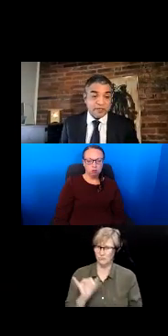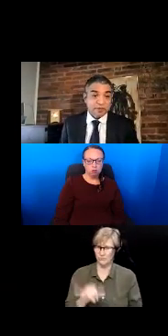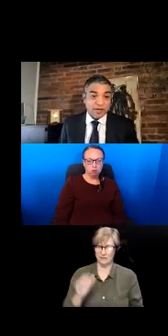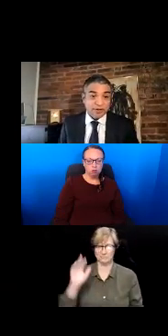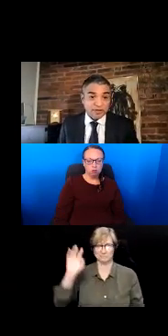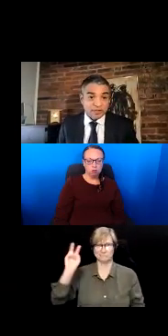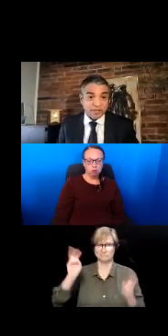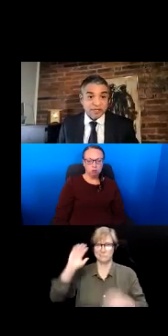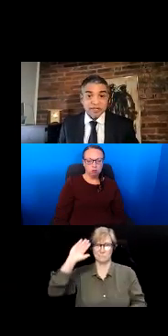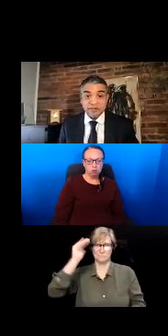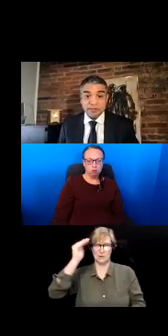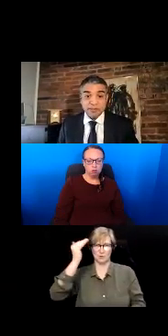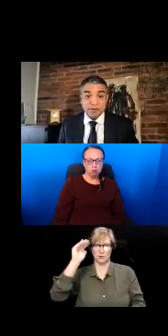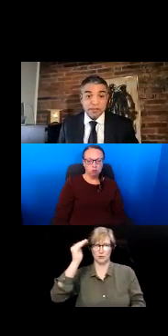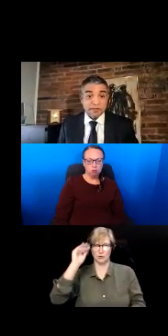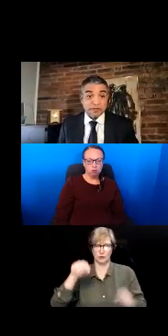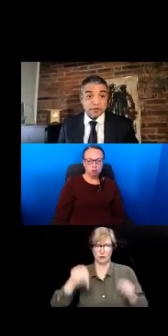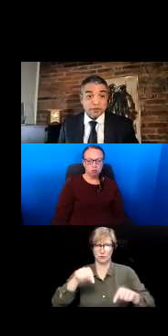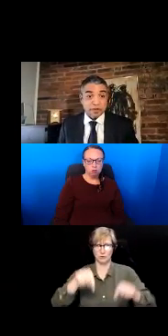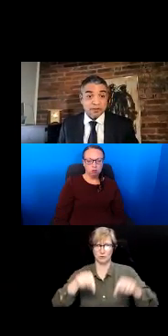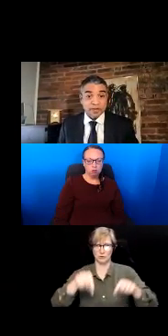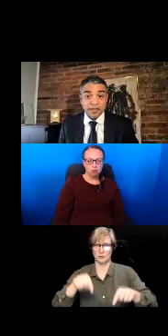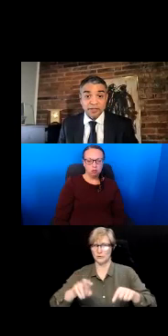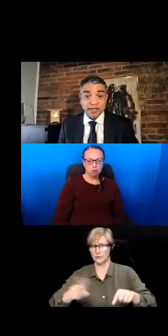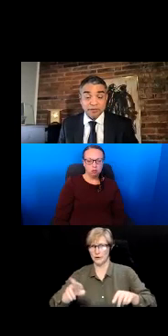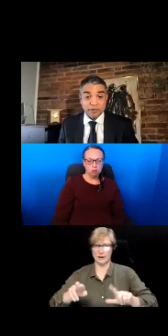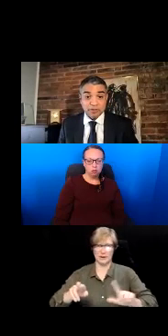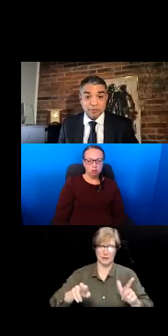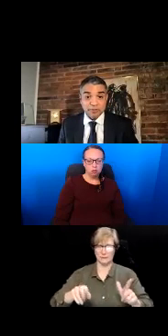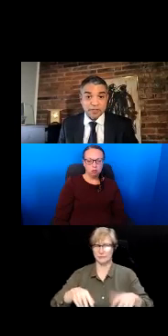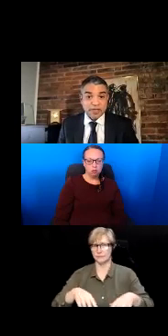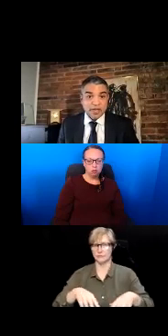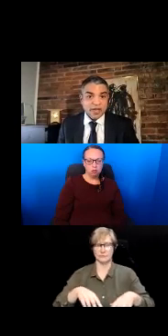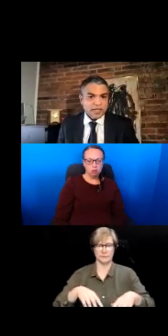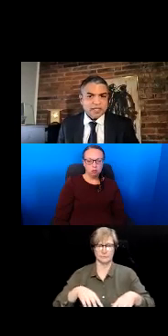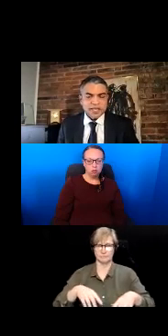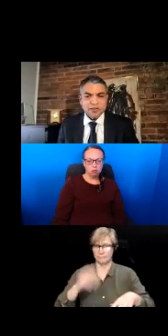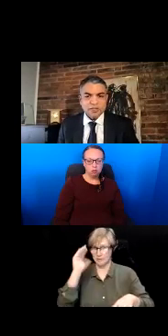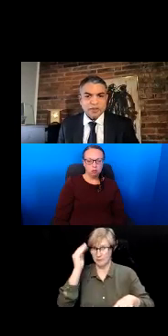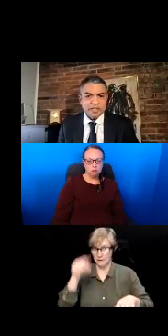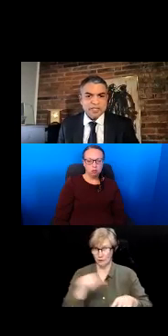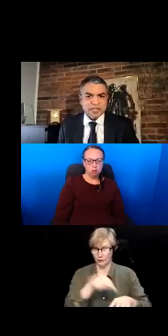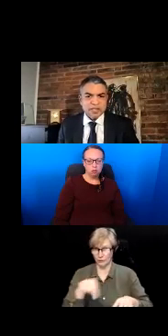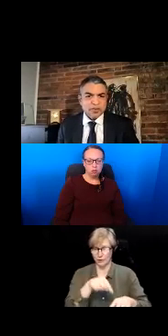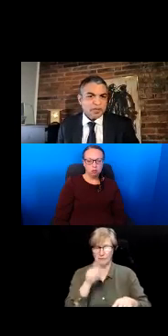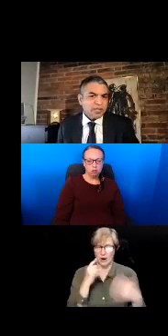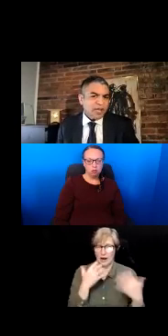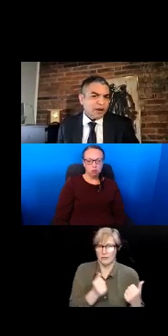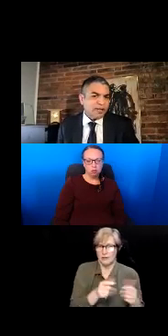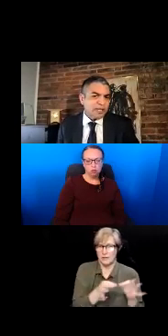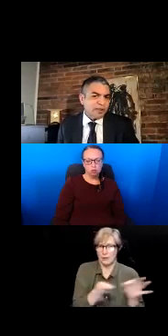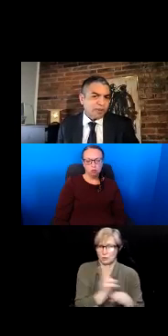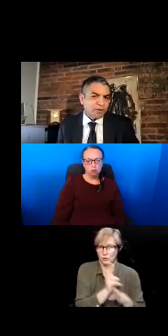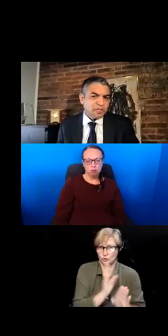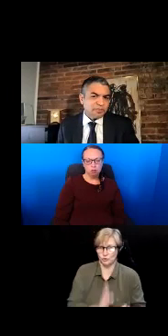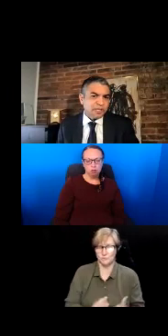of similar areas in the left hemisphere in individuals who are healthy language users? And then a second question we asked is whether the